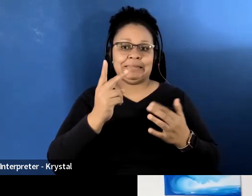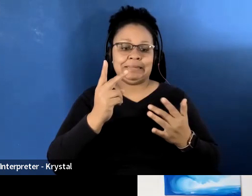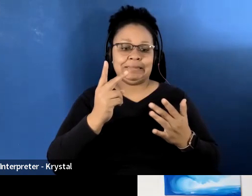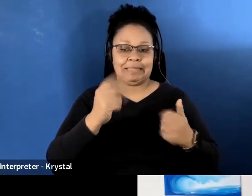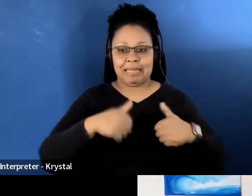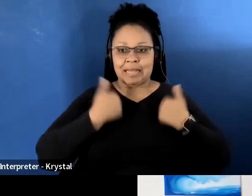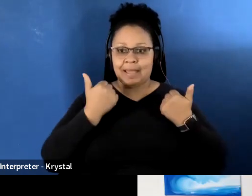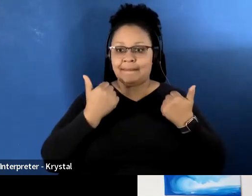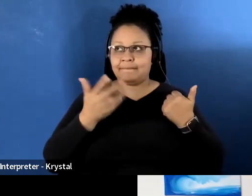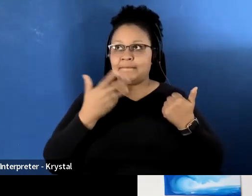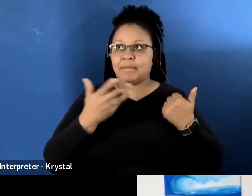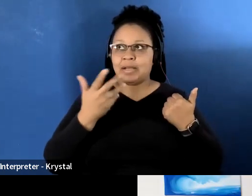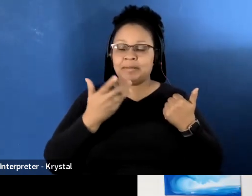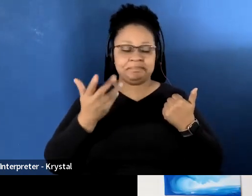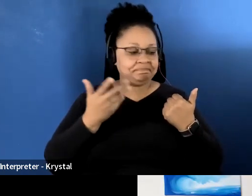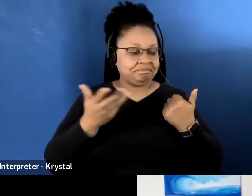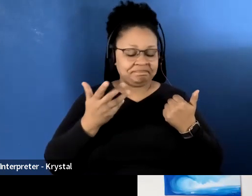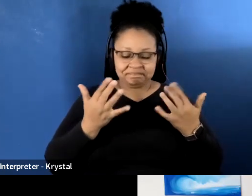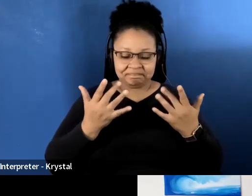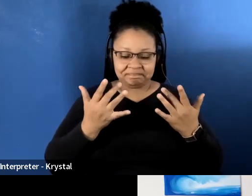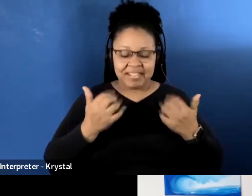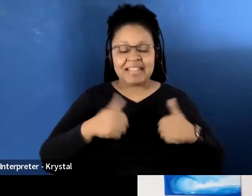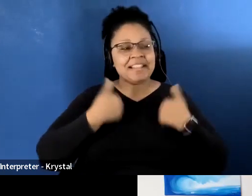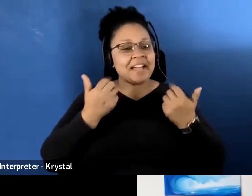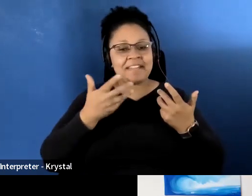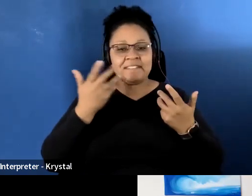the live performance. I'm gonna come the live